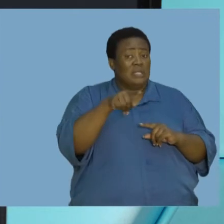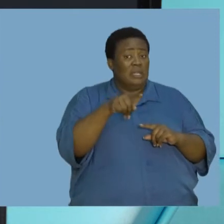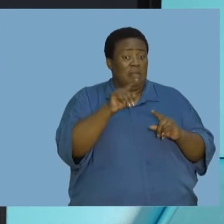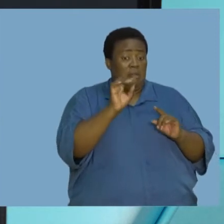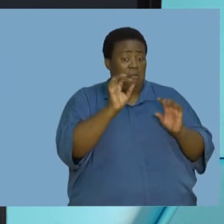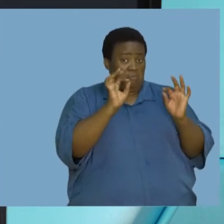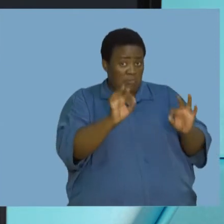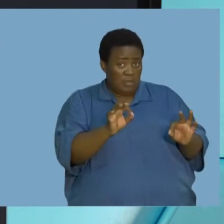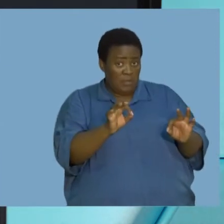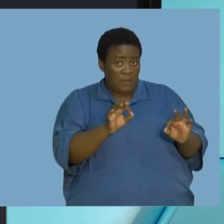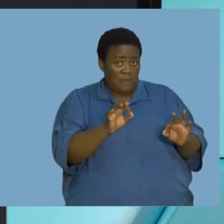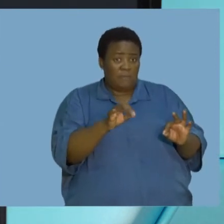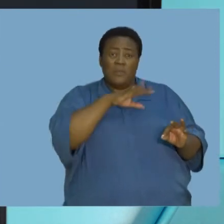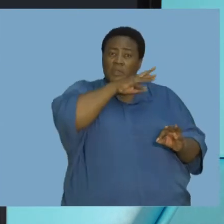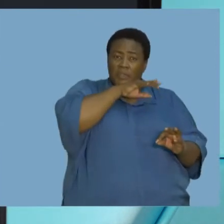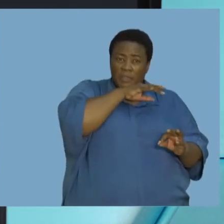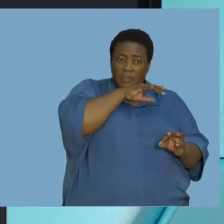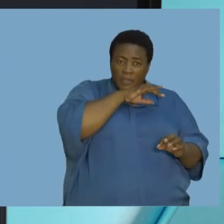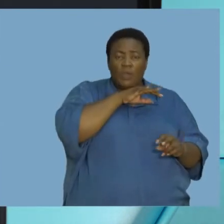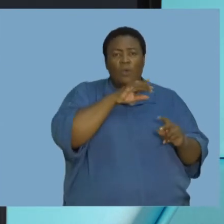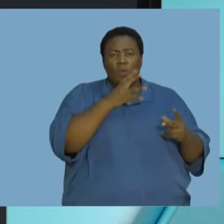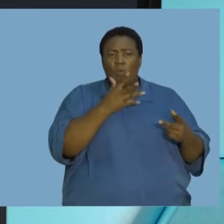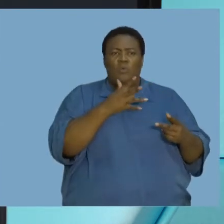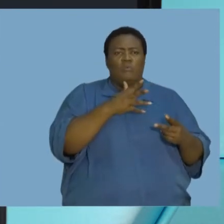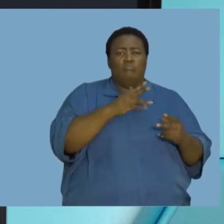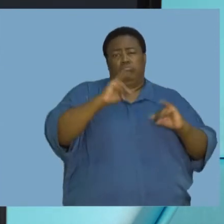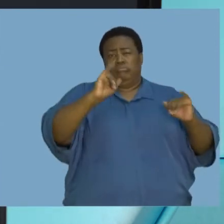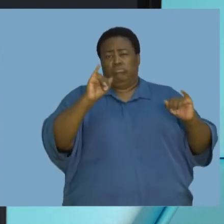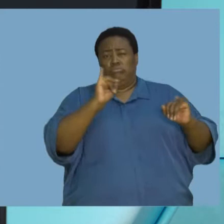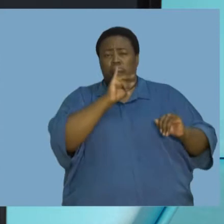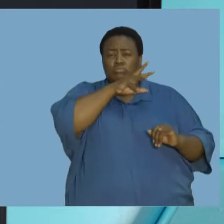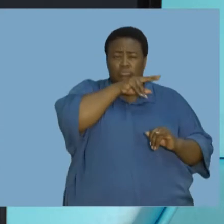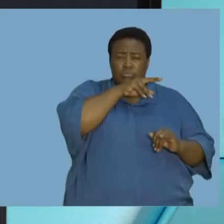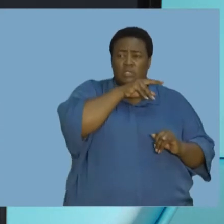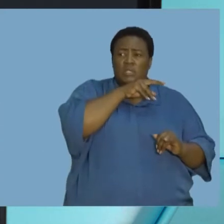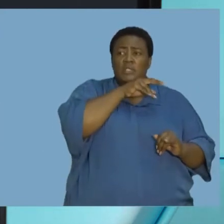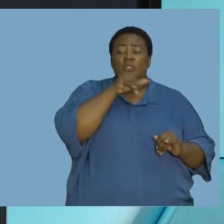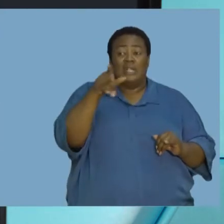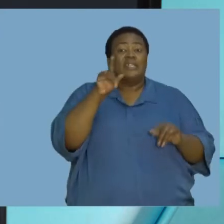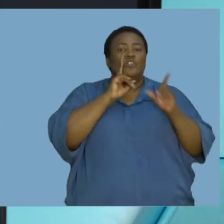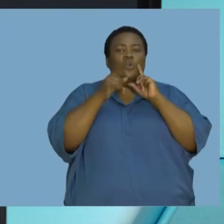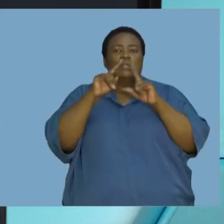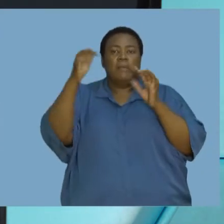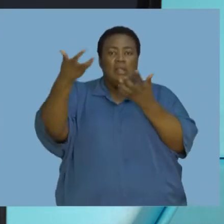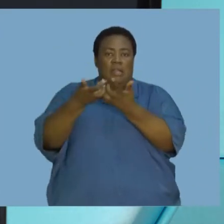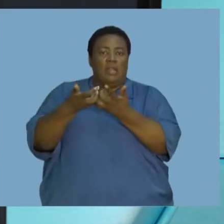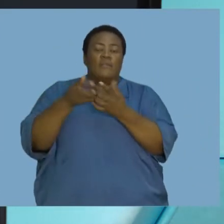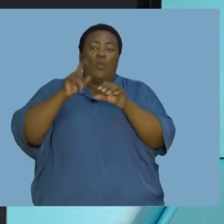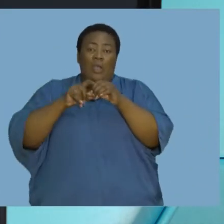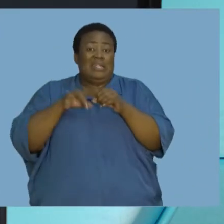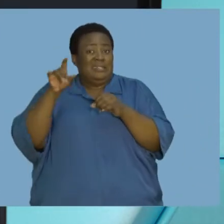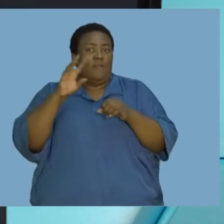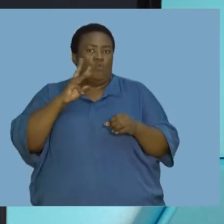is, was that water body suitable? Was it polluted? Was it mildly or heavily polluted? And that talks to,